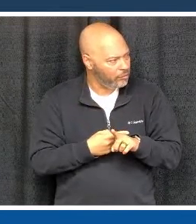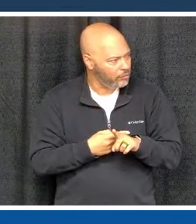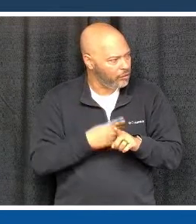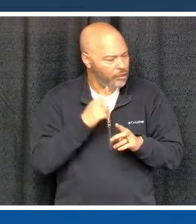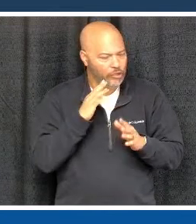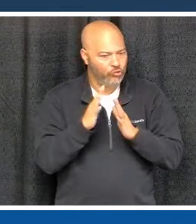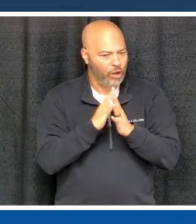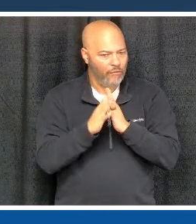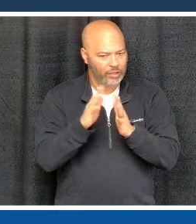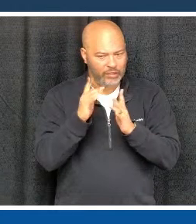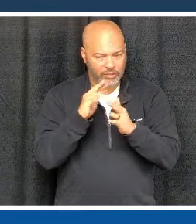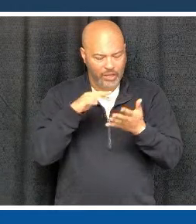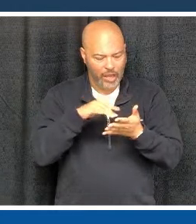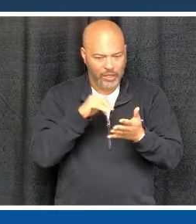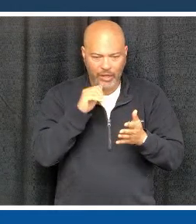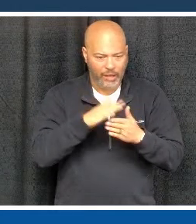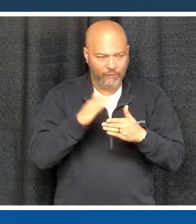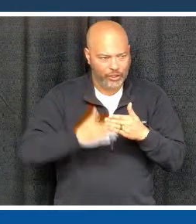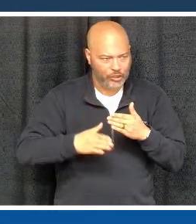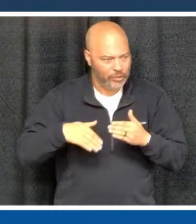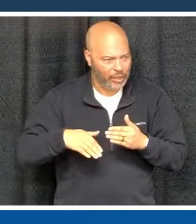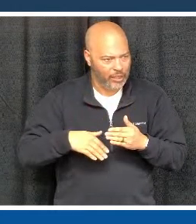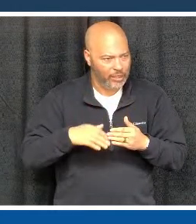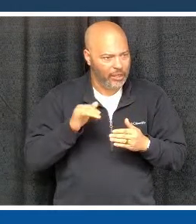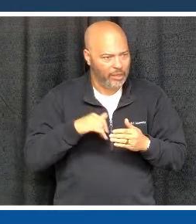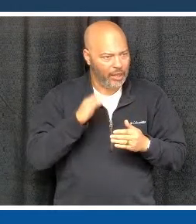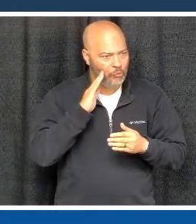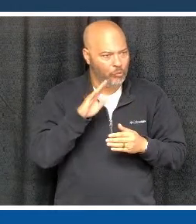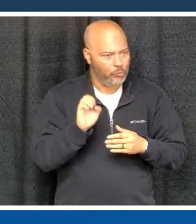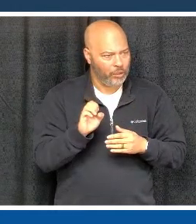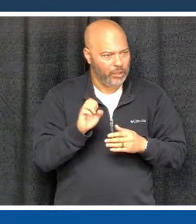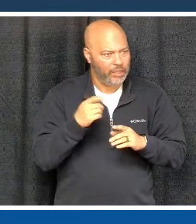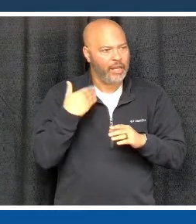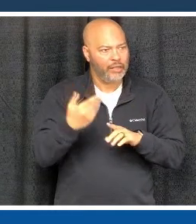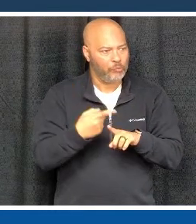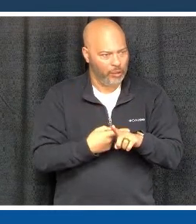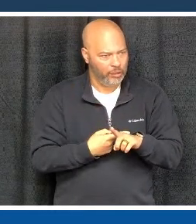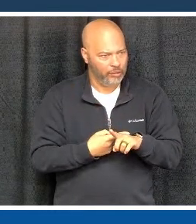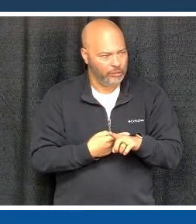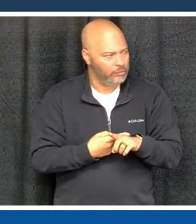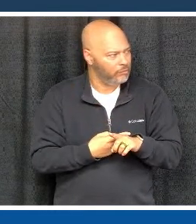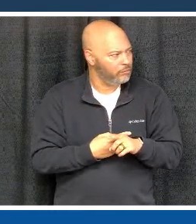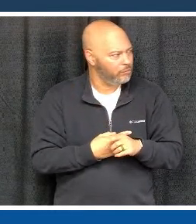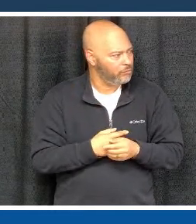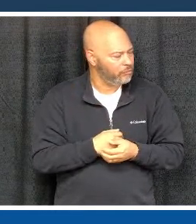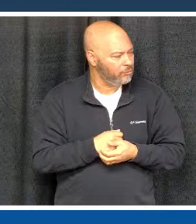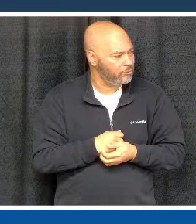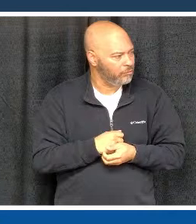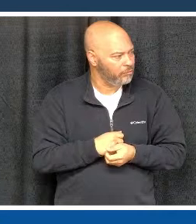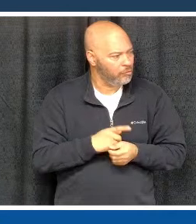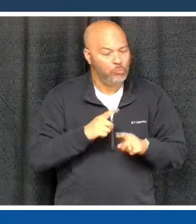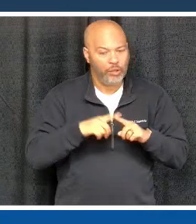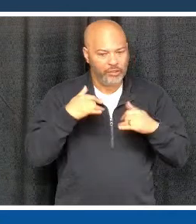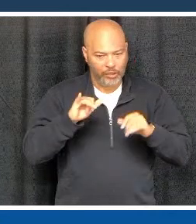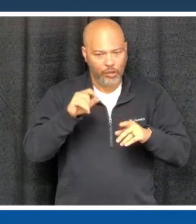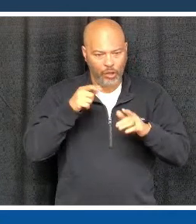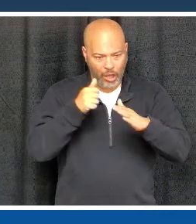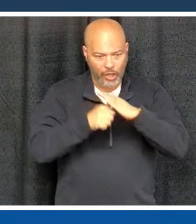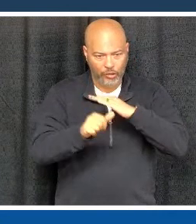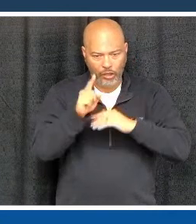traffic study has not been completed yet, Right. and that will come back next month. Okay, forgive me. And it's didn't still know within that. the 100-day